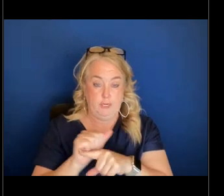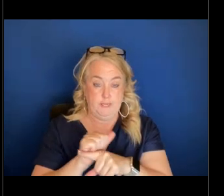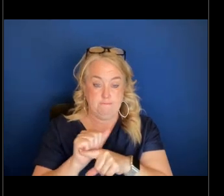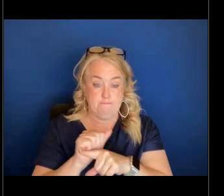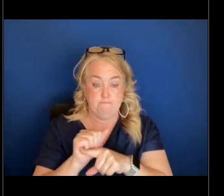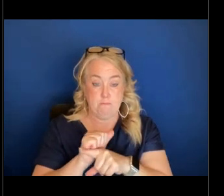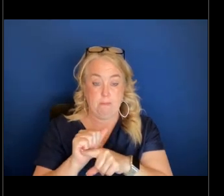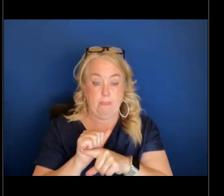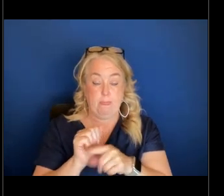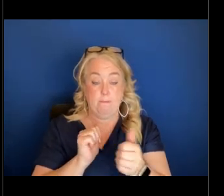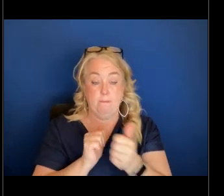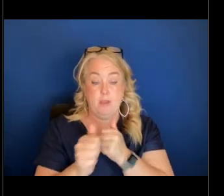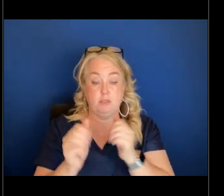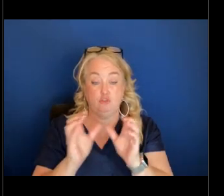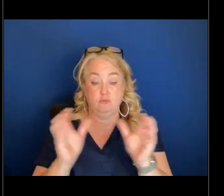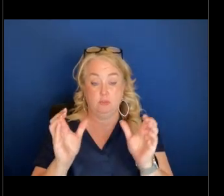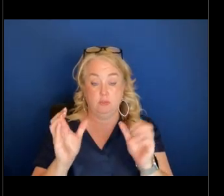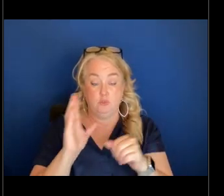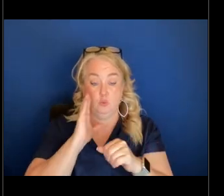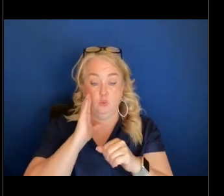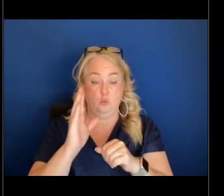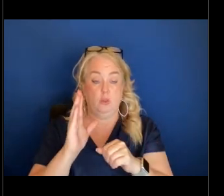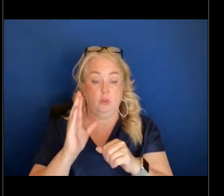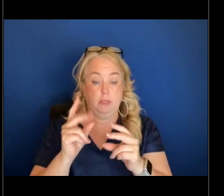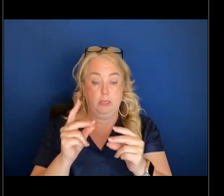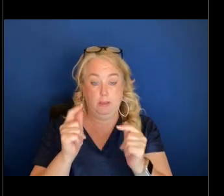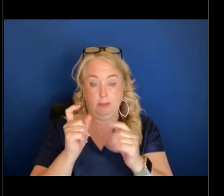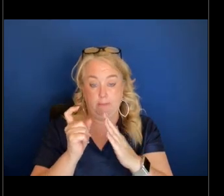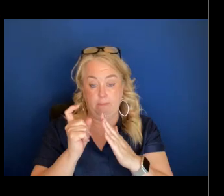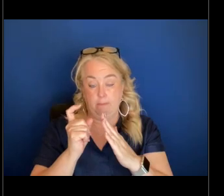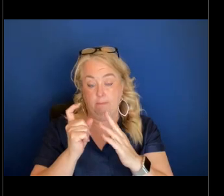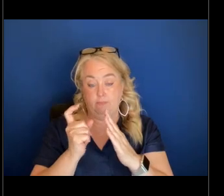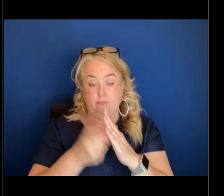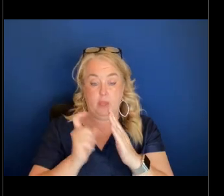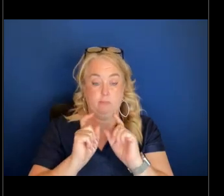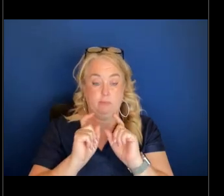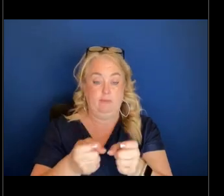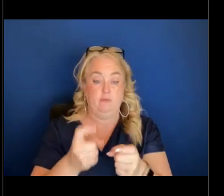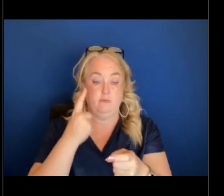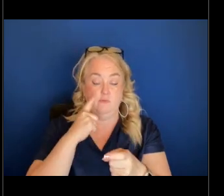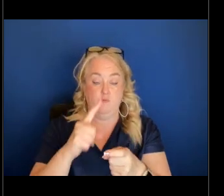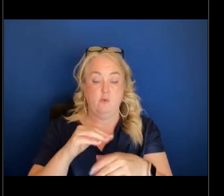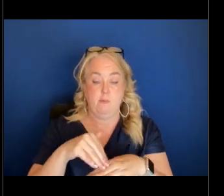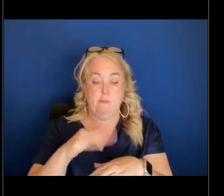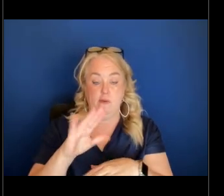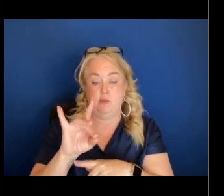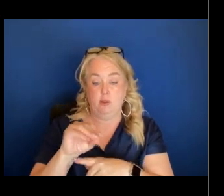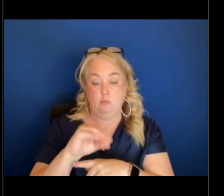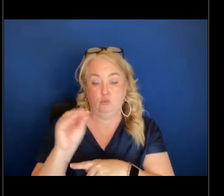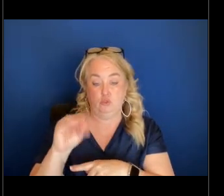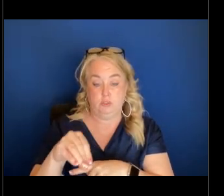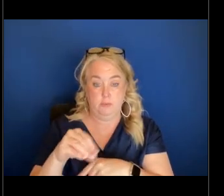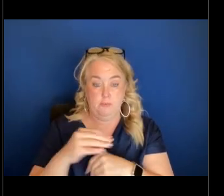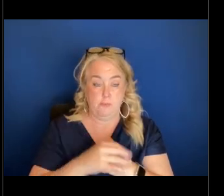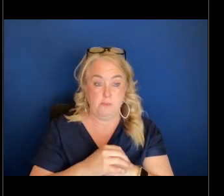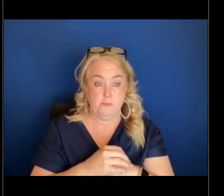and passing certificates will immediately be issued for a score of 80% or